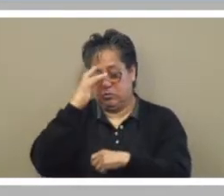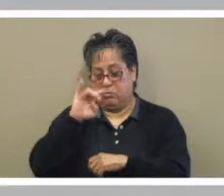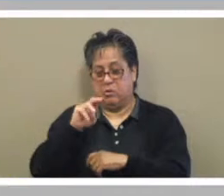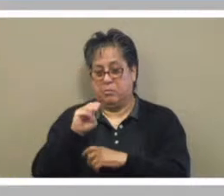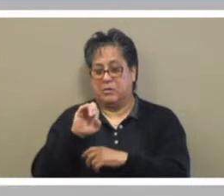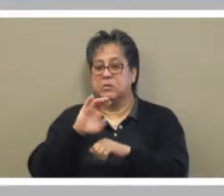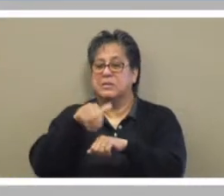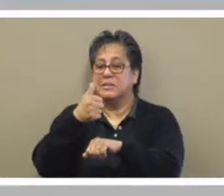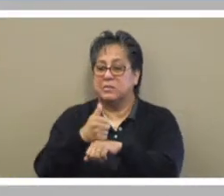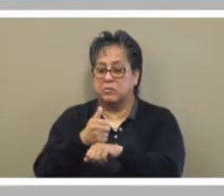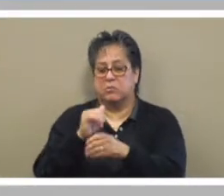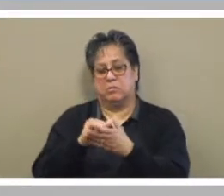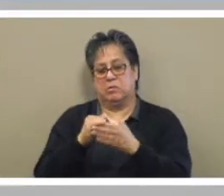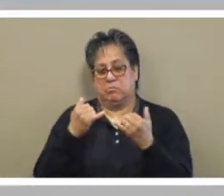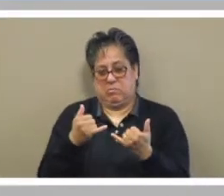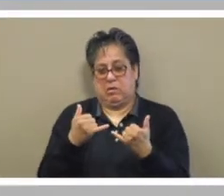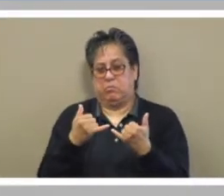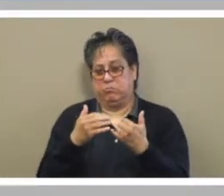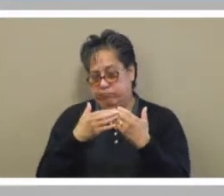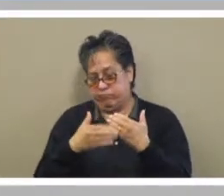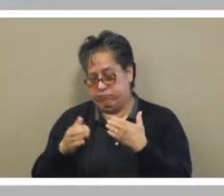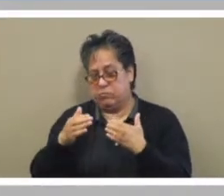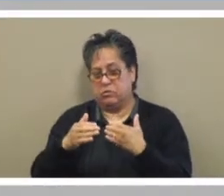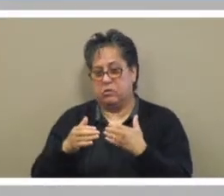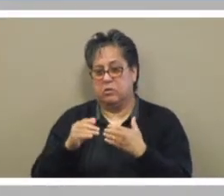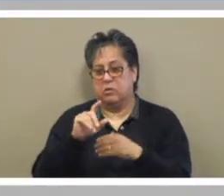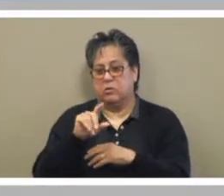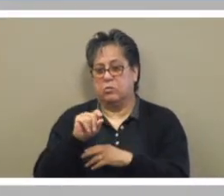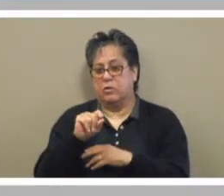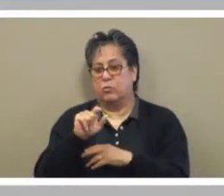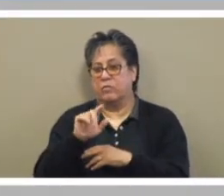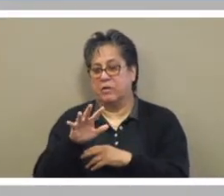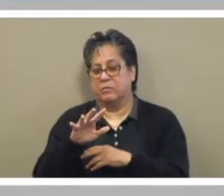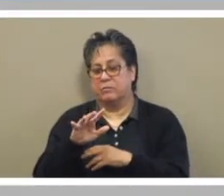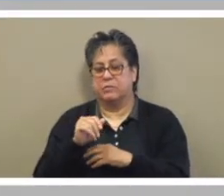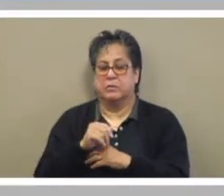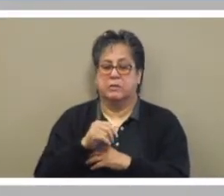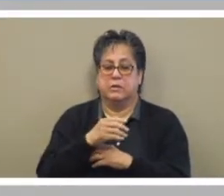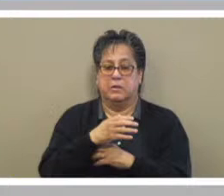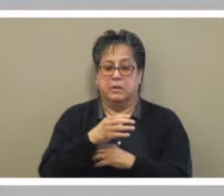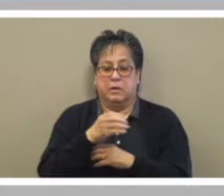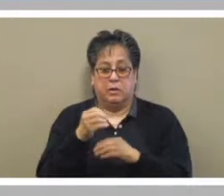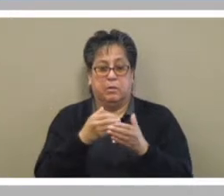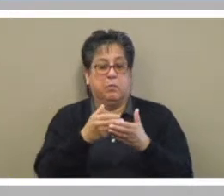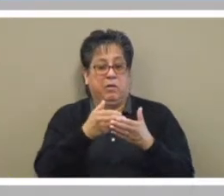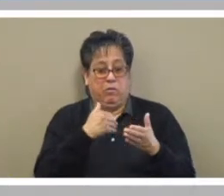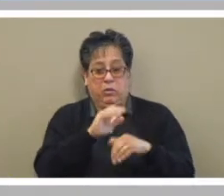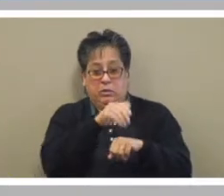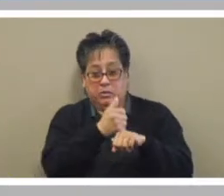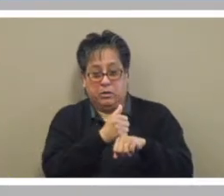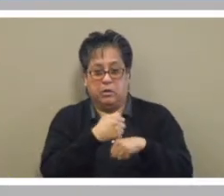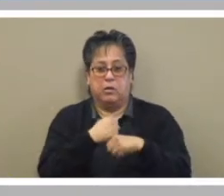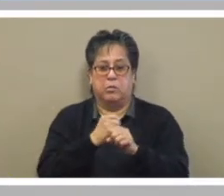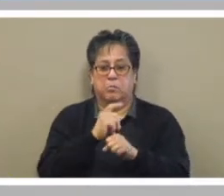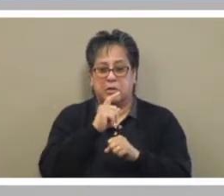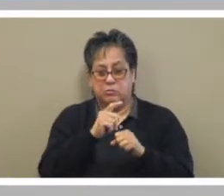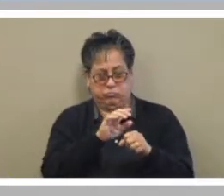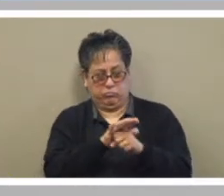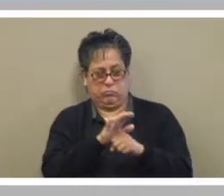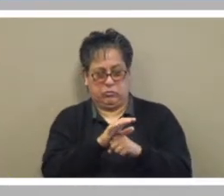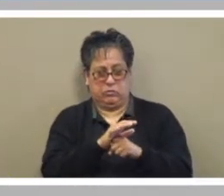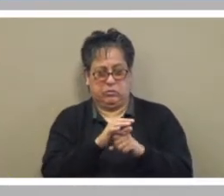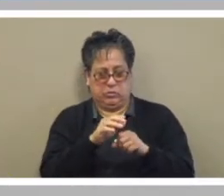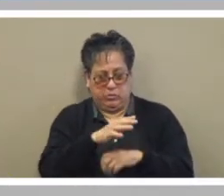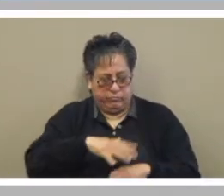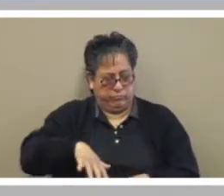smart meter installations are underway and will continue through 2025. Prior to installation, make sure there's adequate